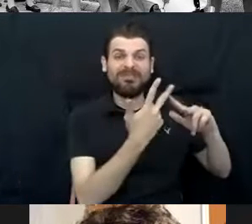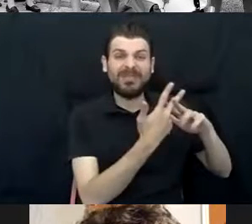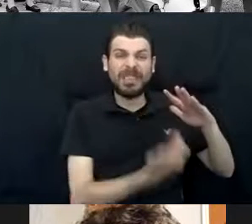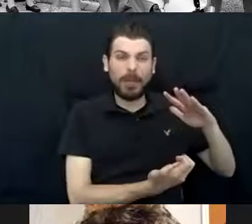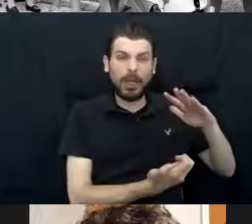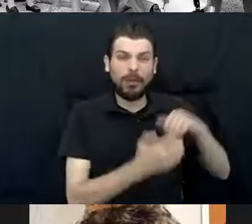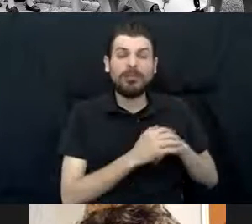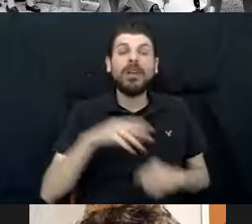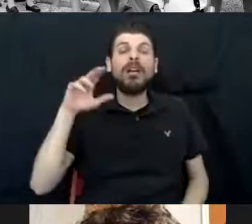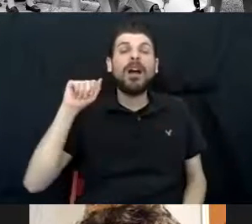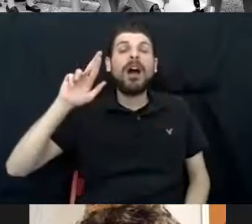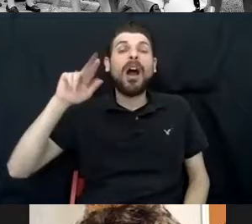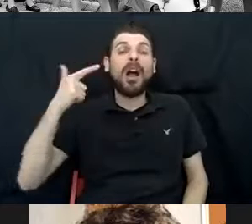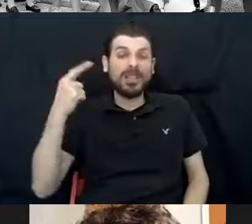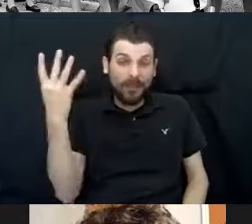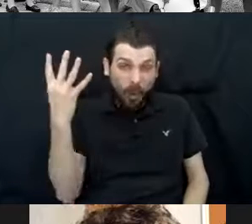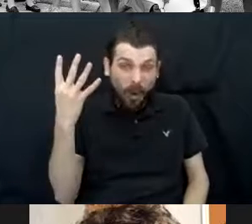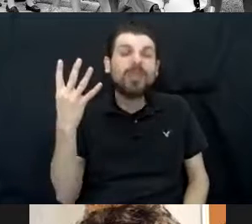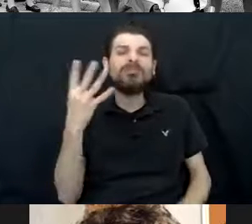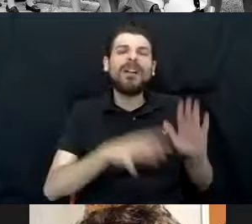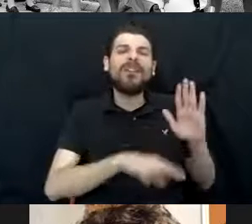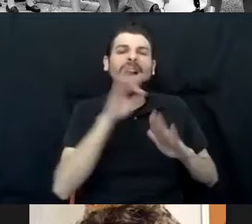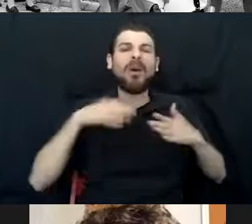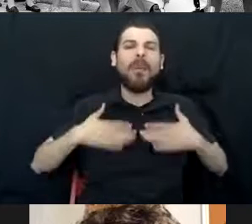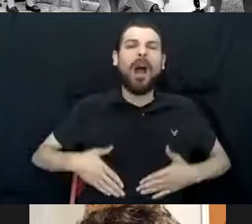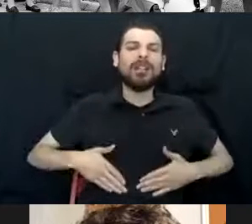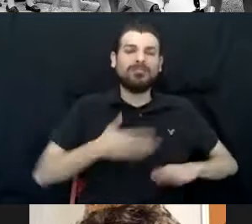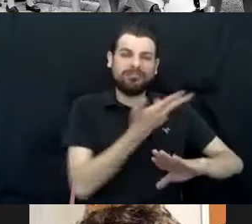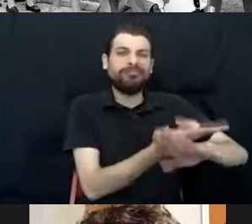on August 4th. Their disappearance became an